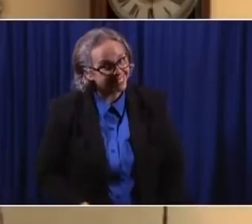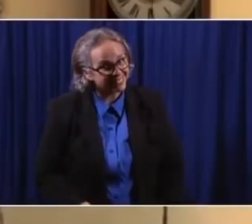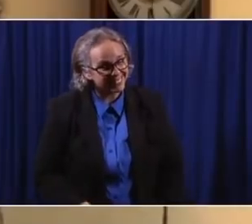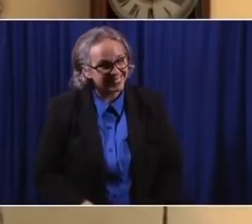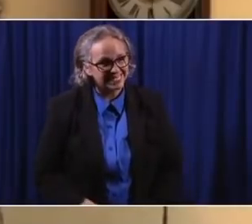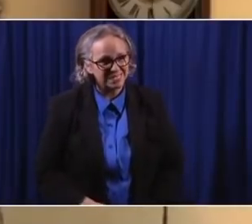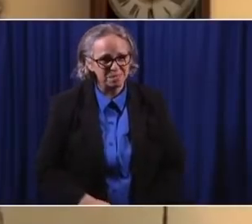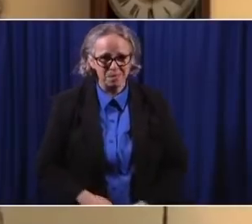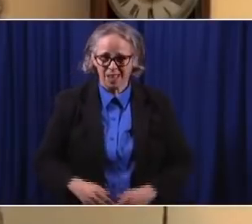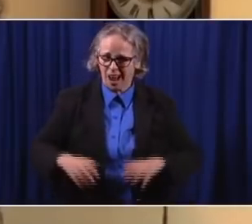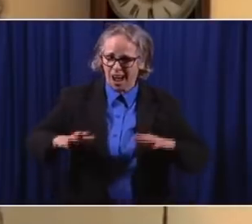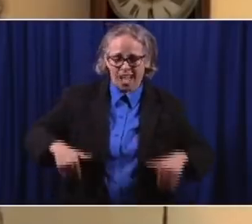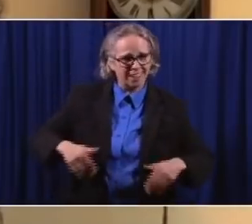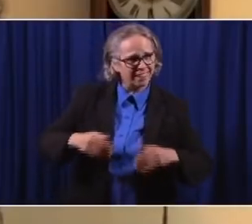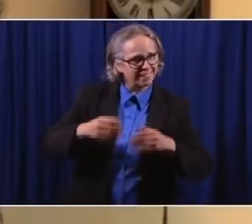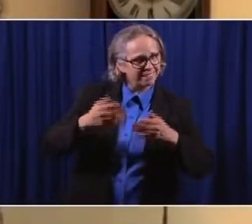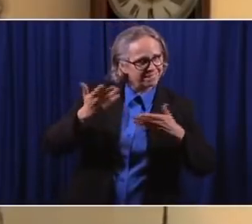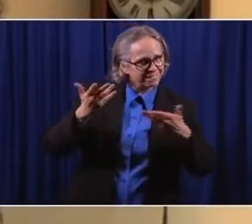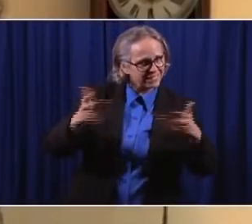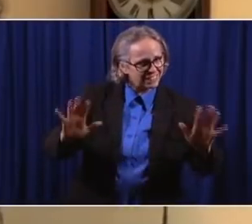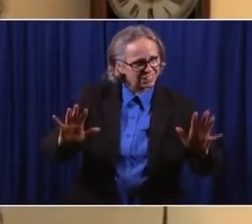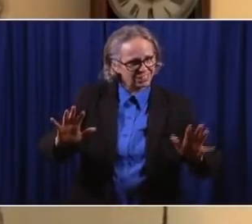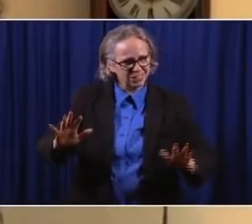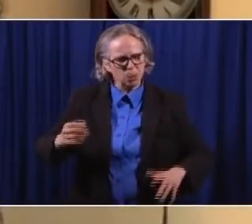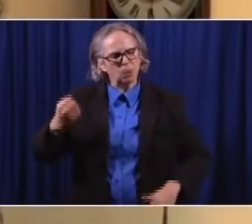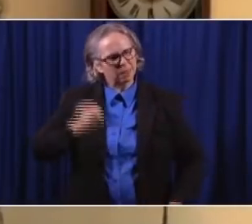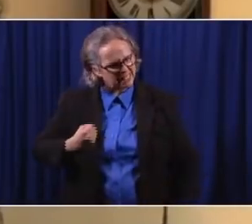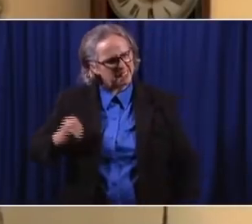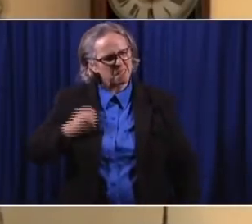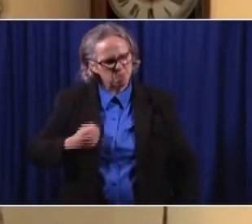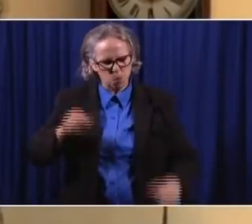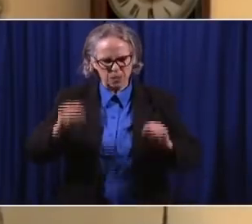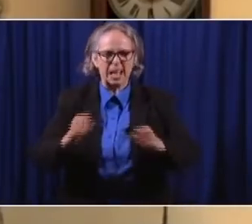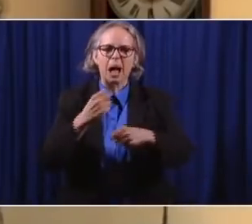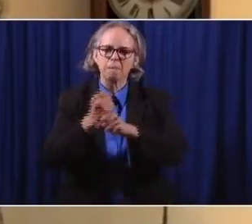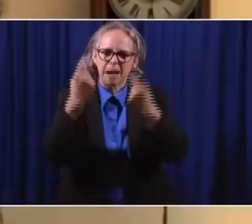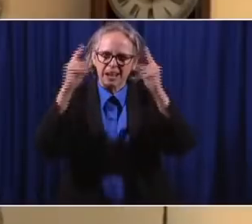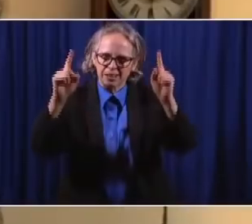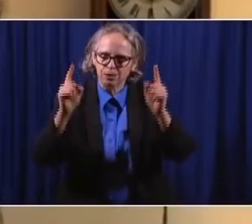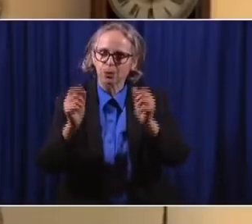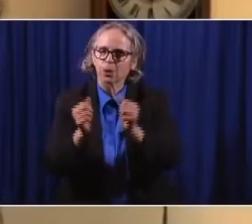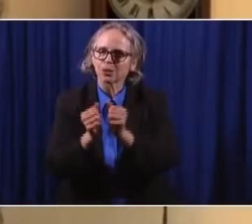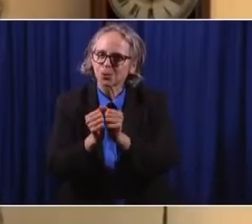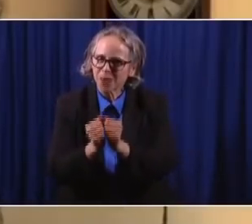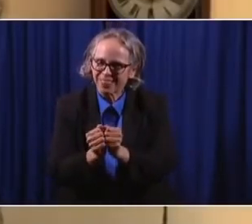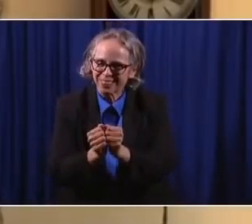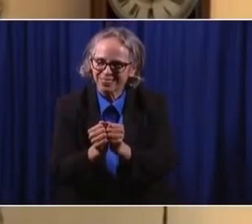Ohioans. We're tough. We are going to make this. Let's stick together. Thank you very much.